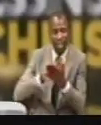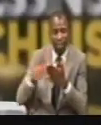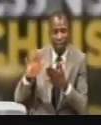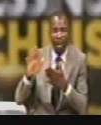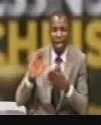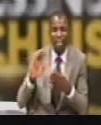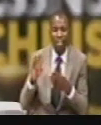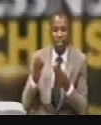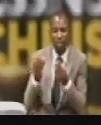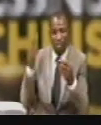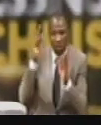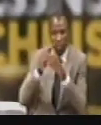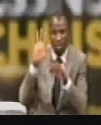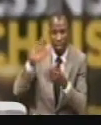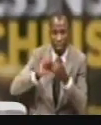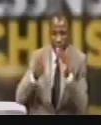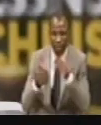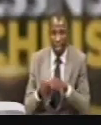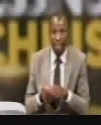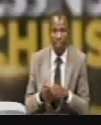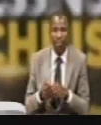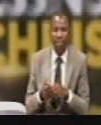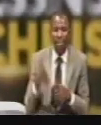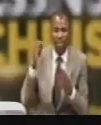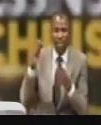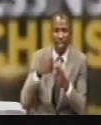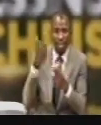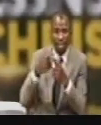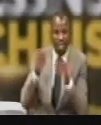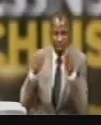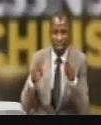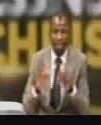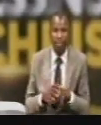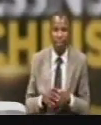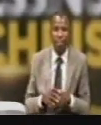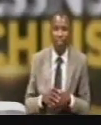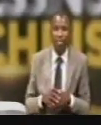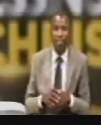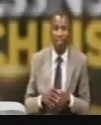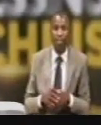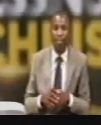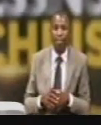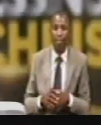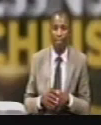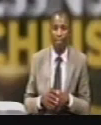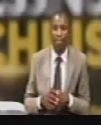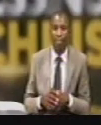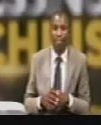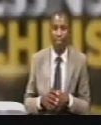Tonight, there is divine solution for your problem. The next person.